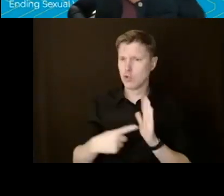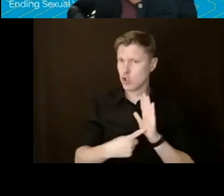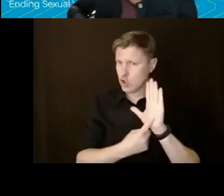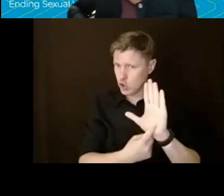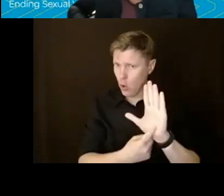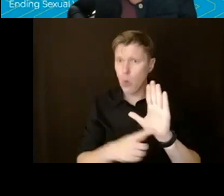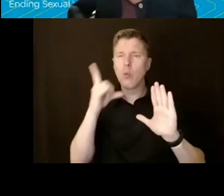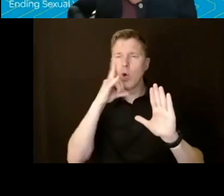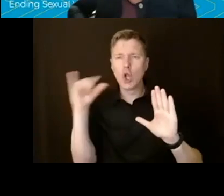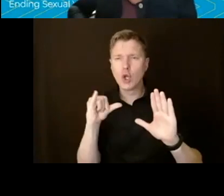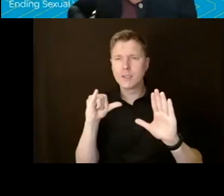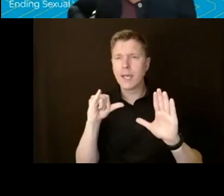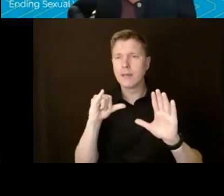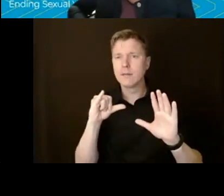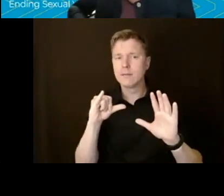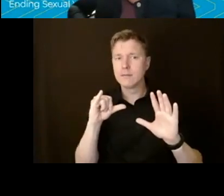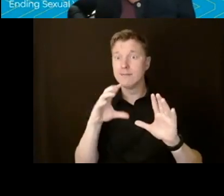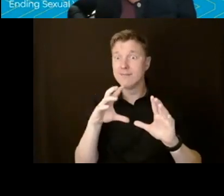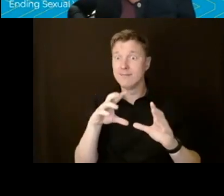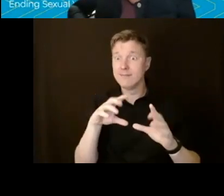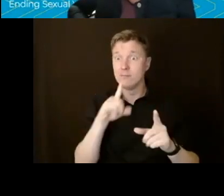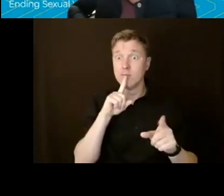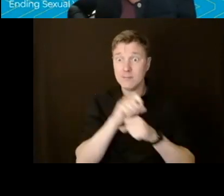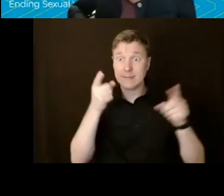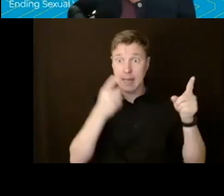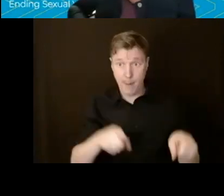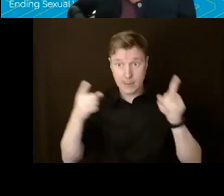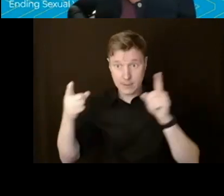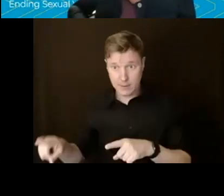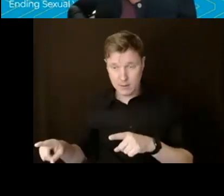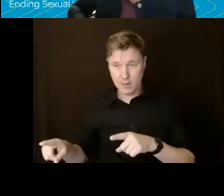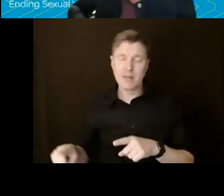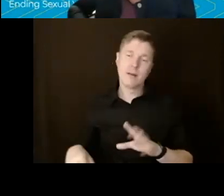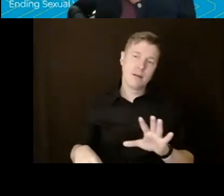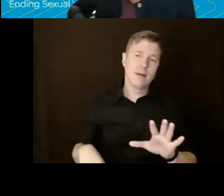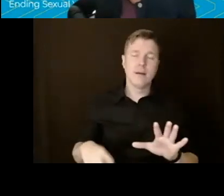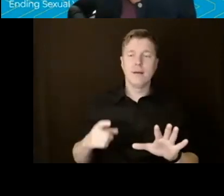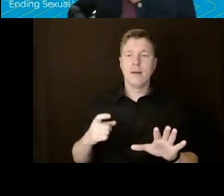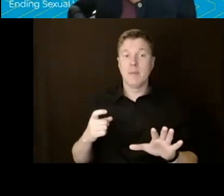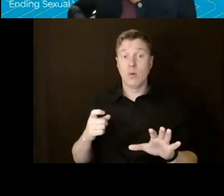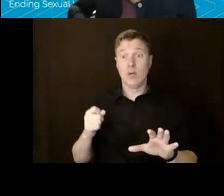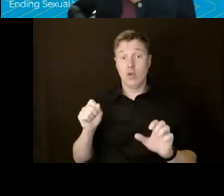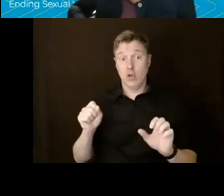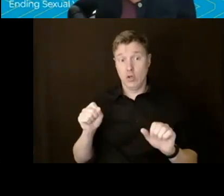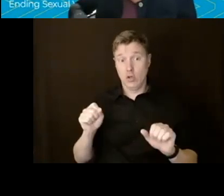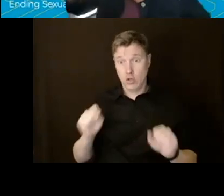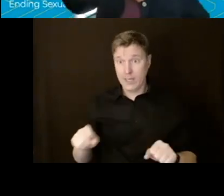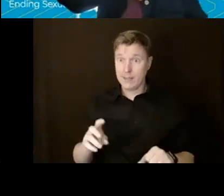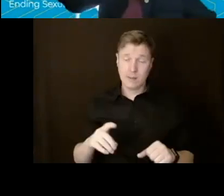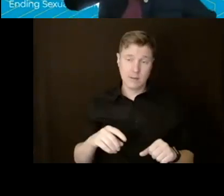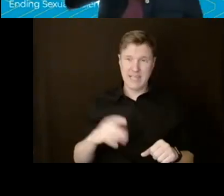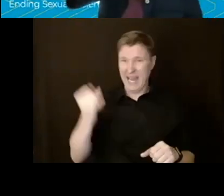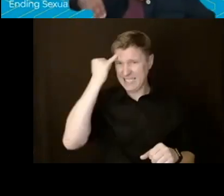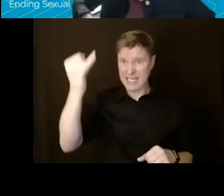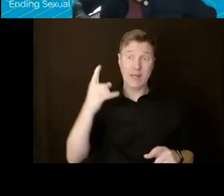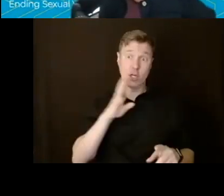action. And the ideal would be that, you know, we could all be together, or we could talk across time